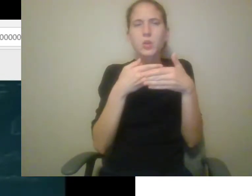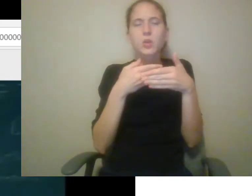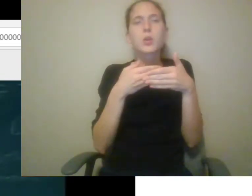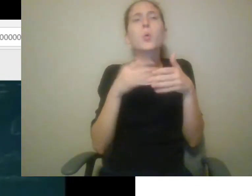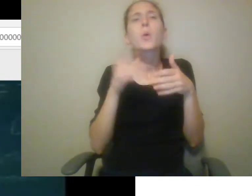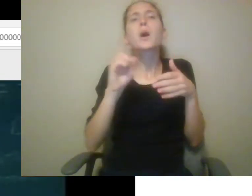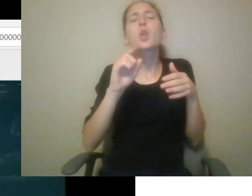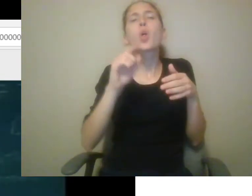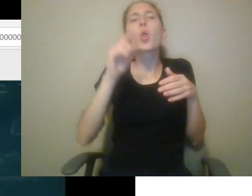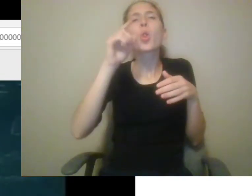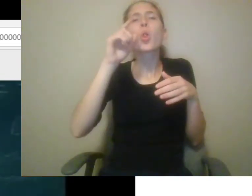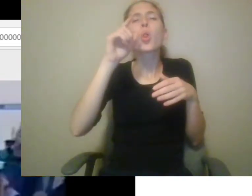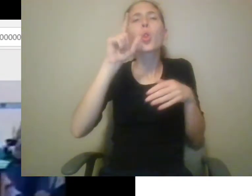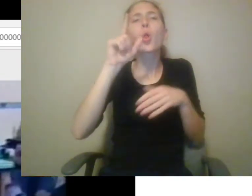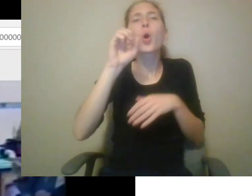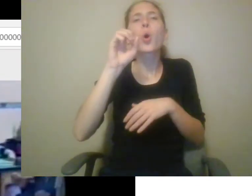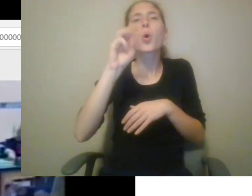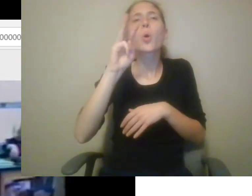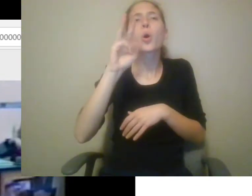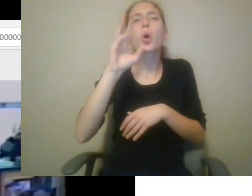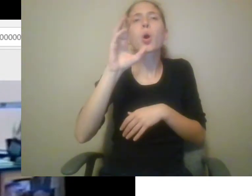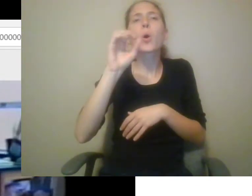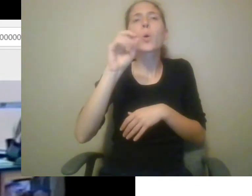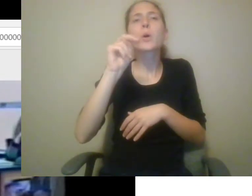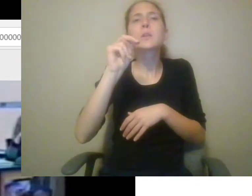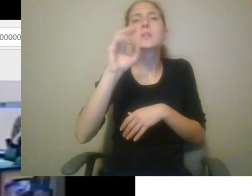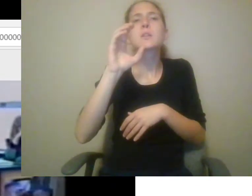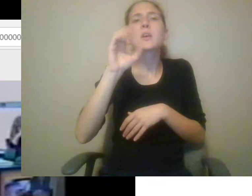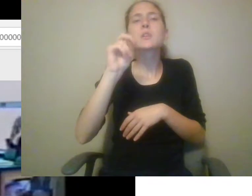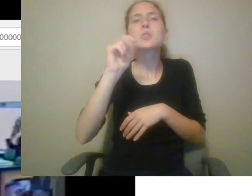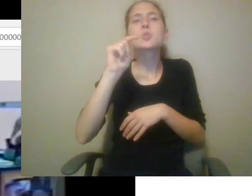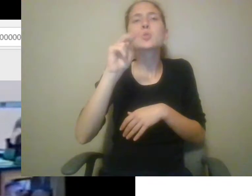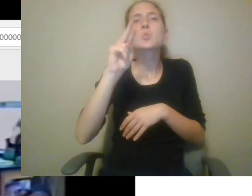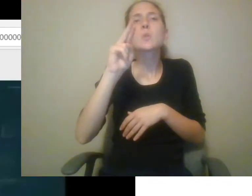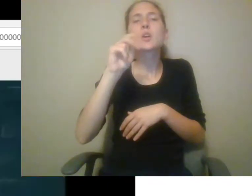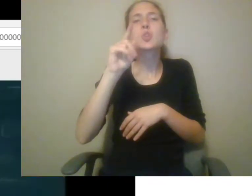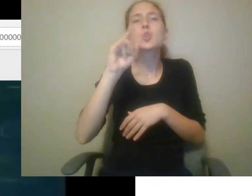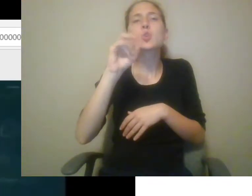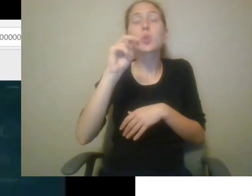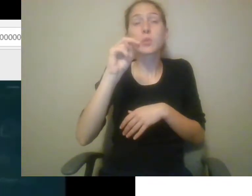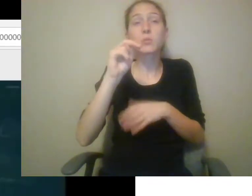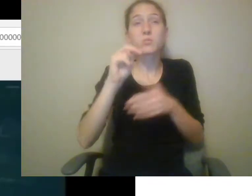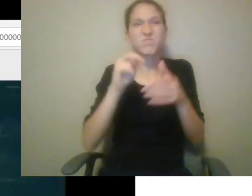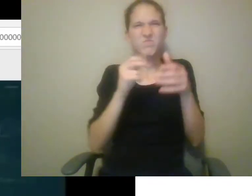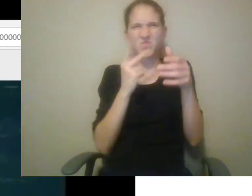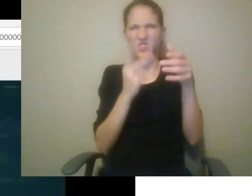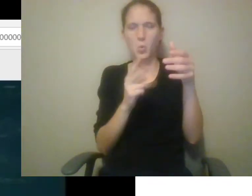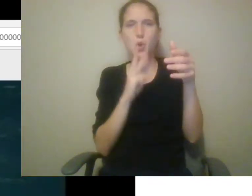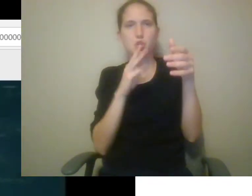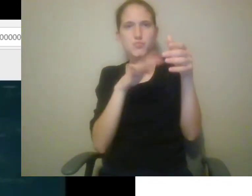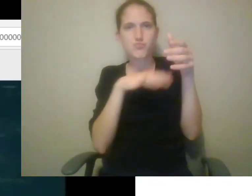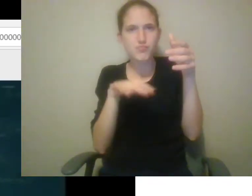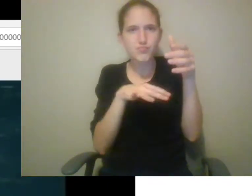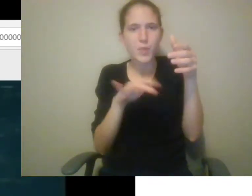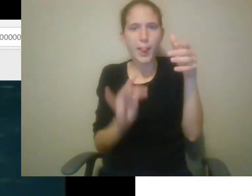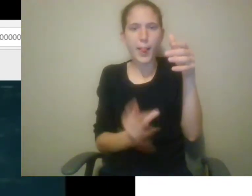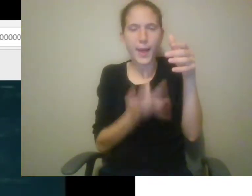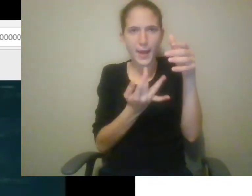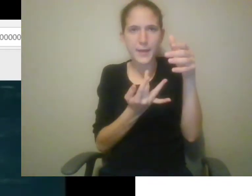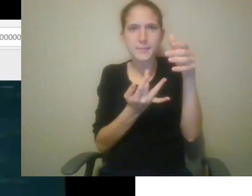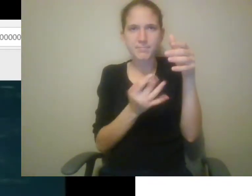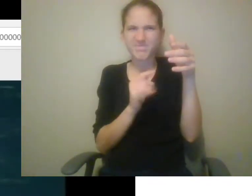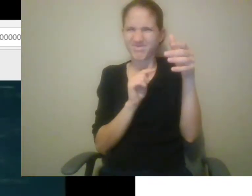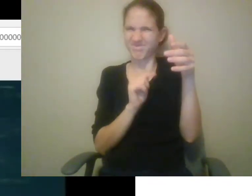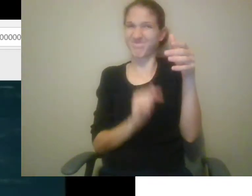color? Sarah? Where it's not so dark. Where it's not so dark. So you can actually see the process